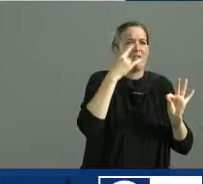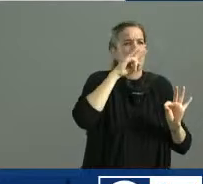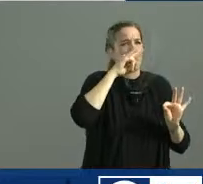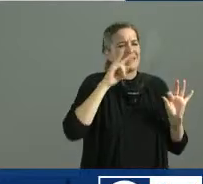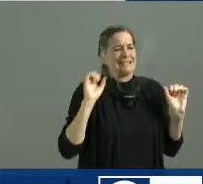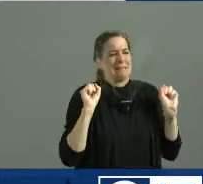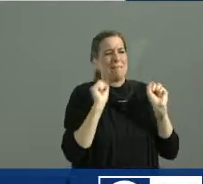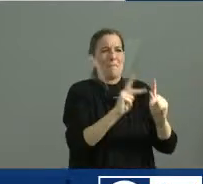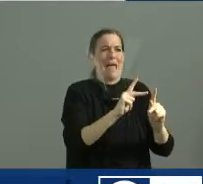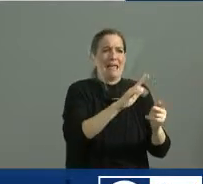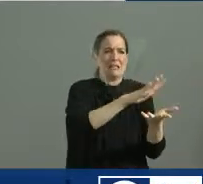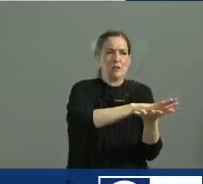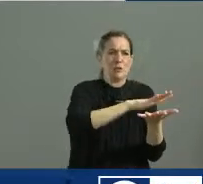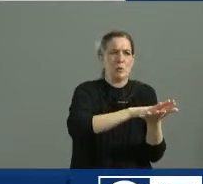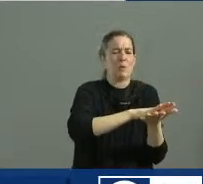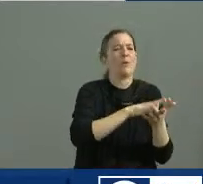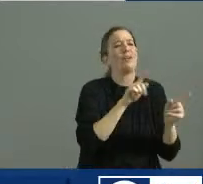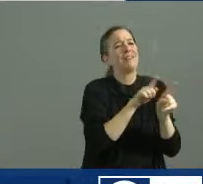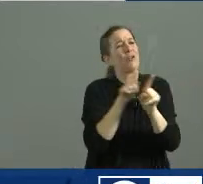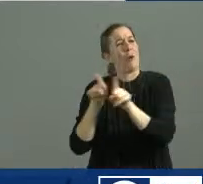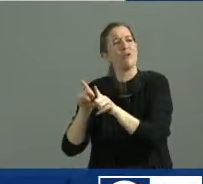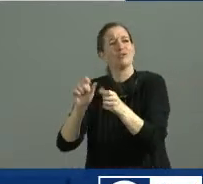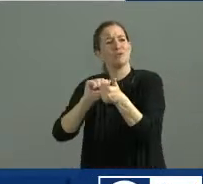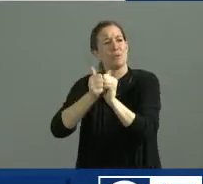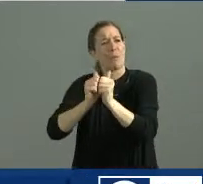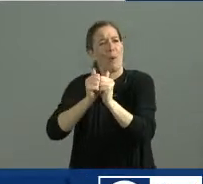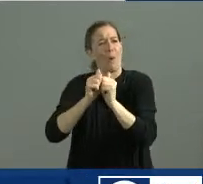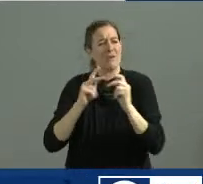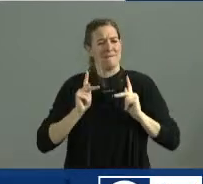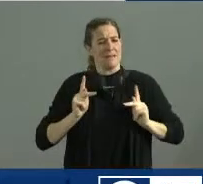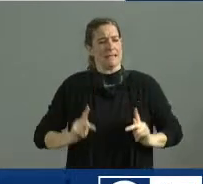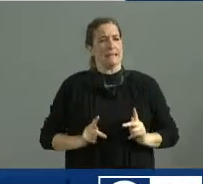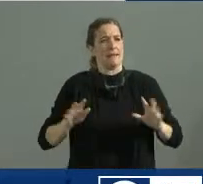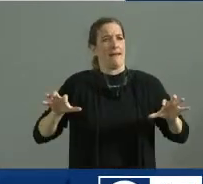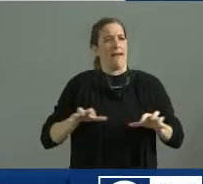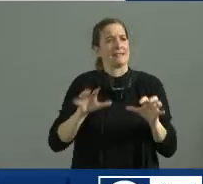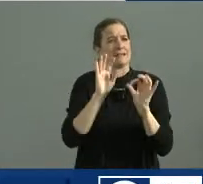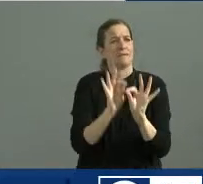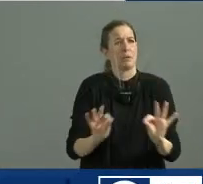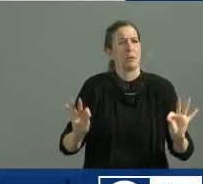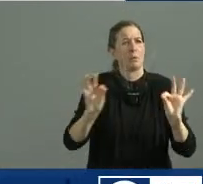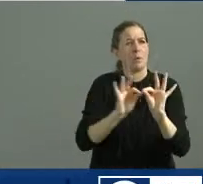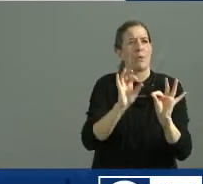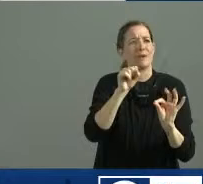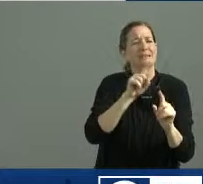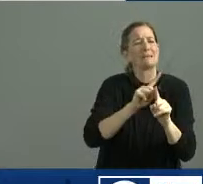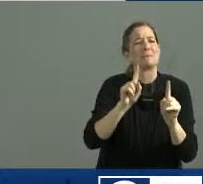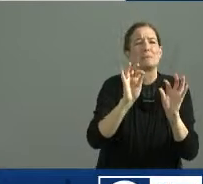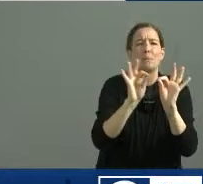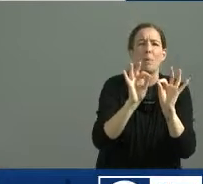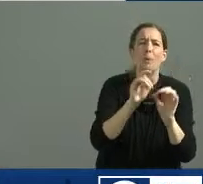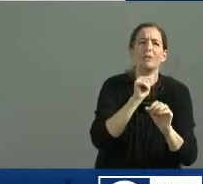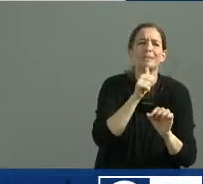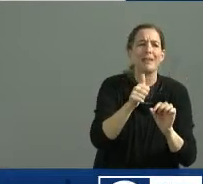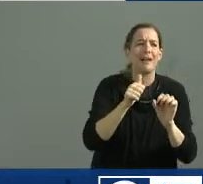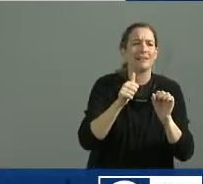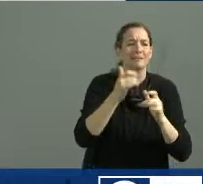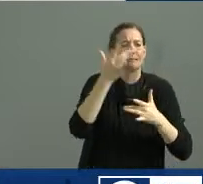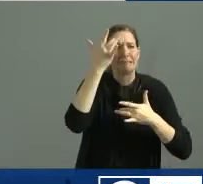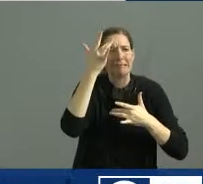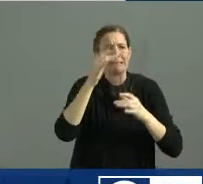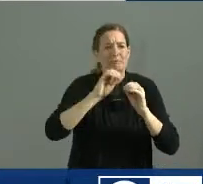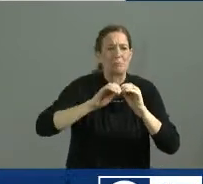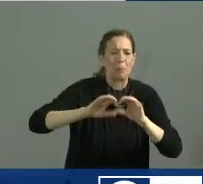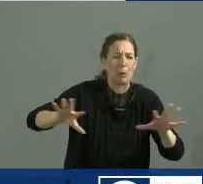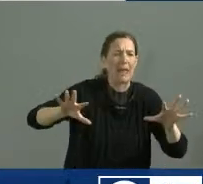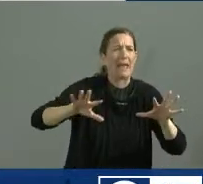I want children to get physical activity as well, but we also want to make sure that we're not increasing the spread and that we're keeping them and their families